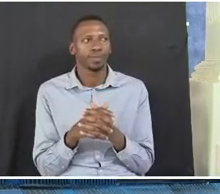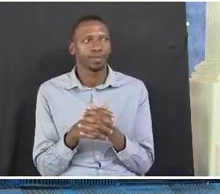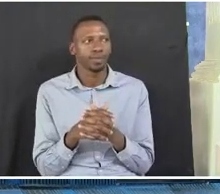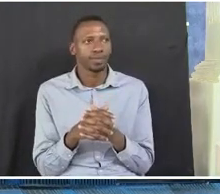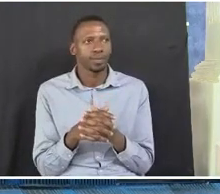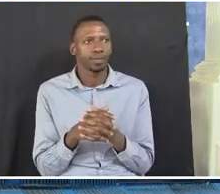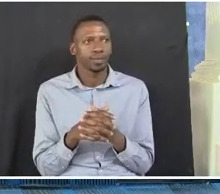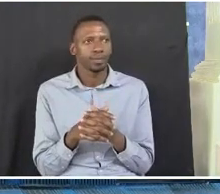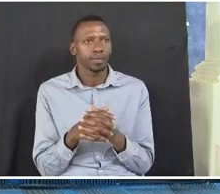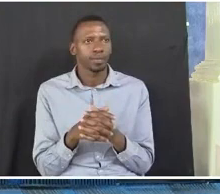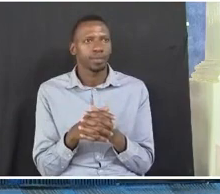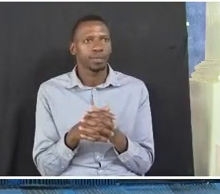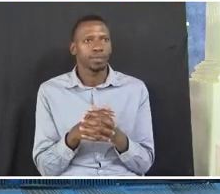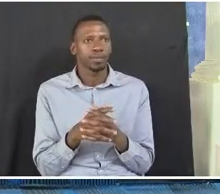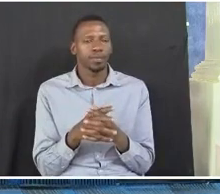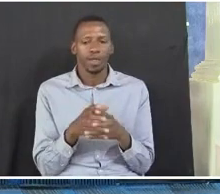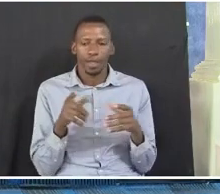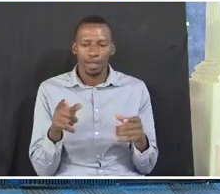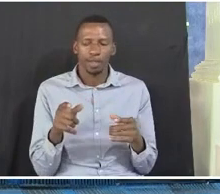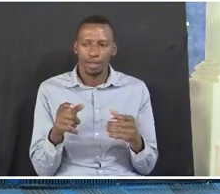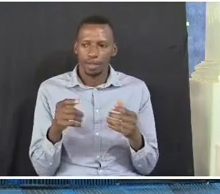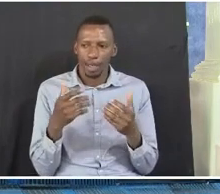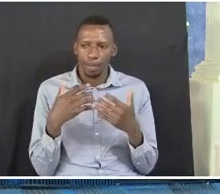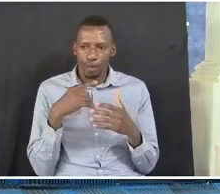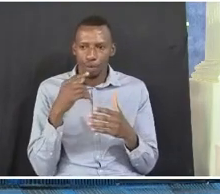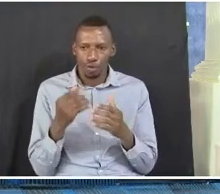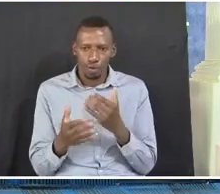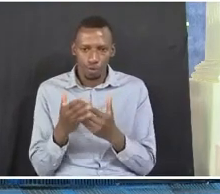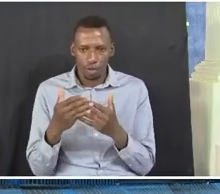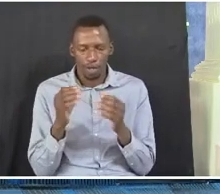It's not a generation we are bringing up. No.